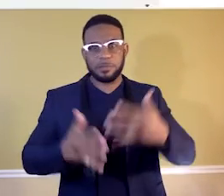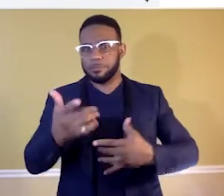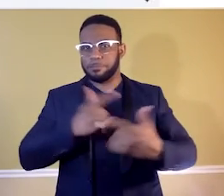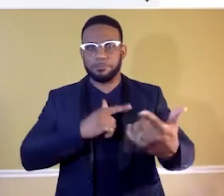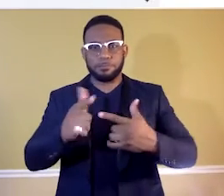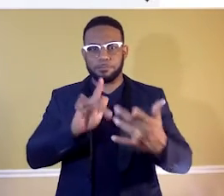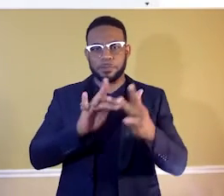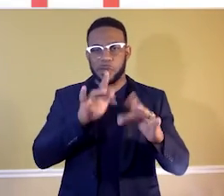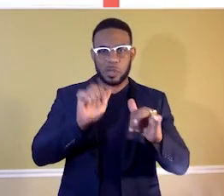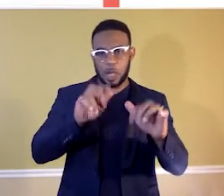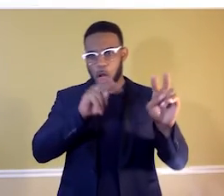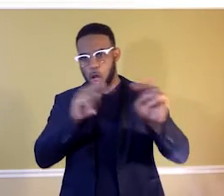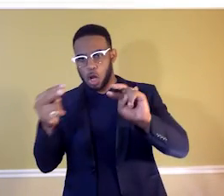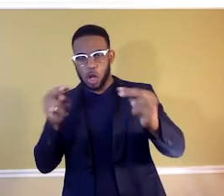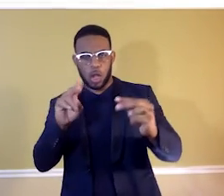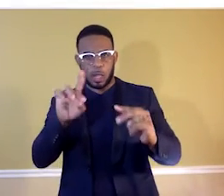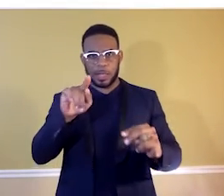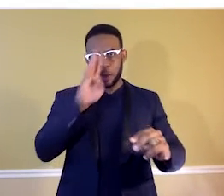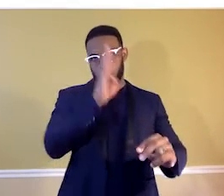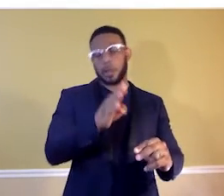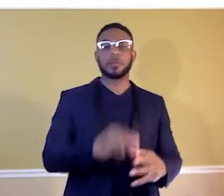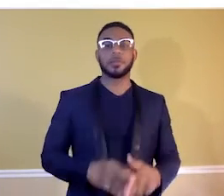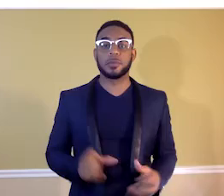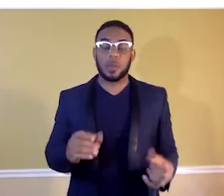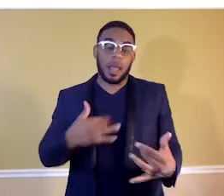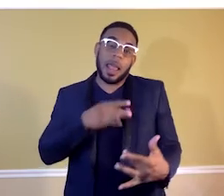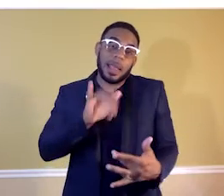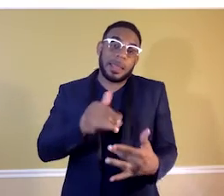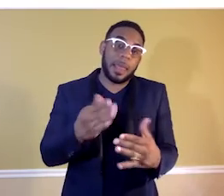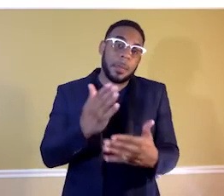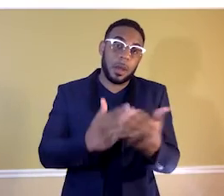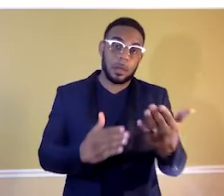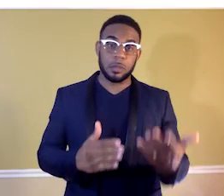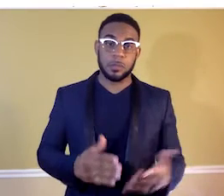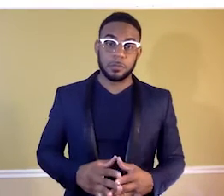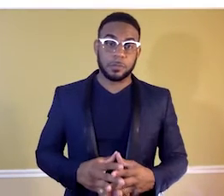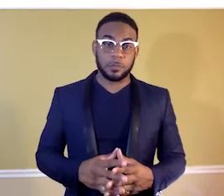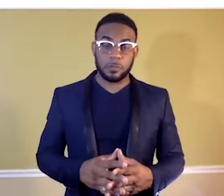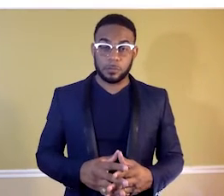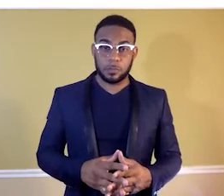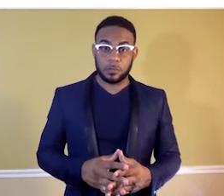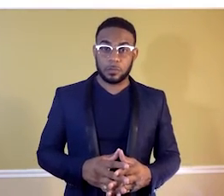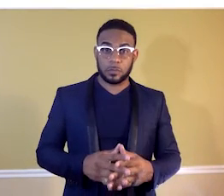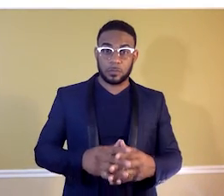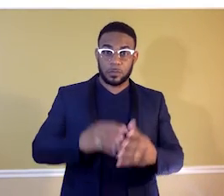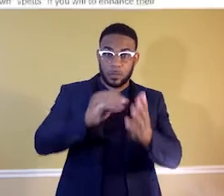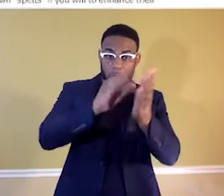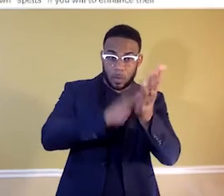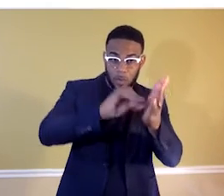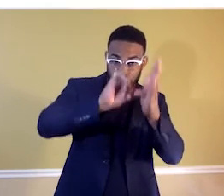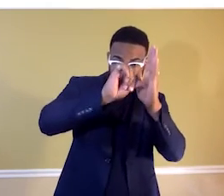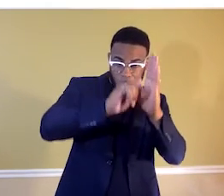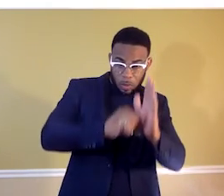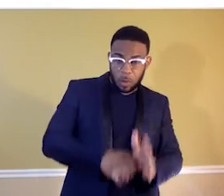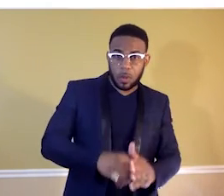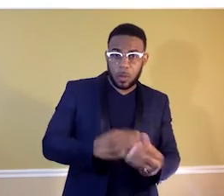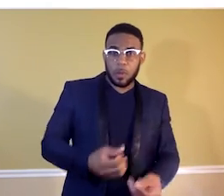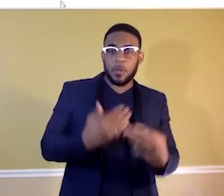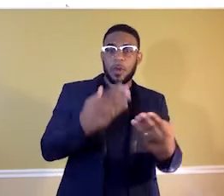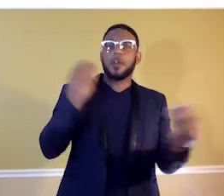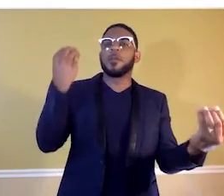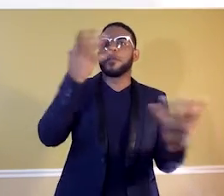interactive site where you can kind of look at the data directly. So I like that aspect where you can just have markdown text that provides a